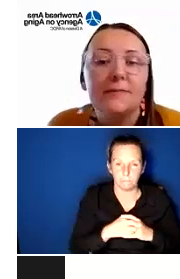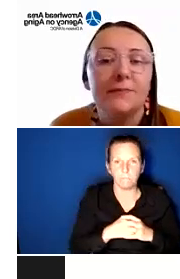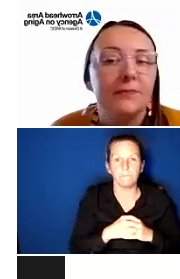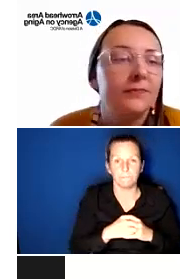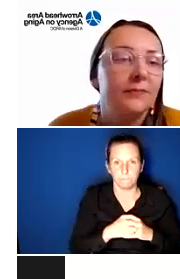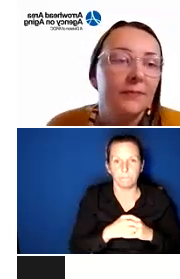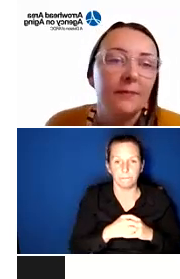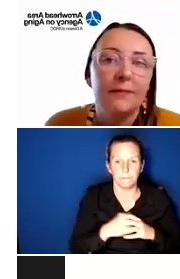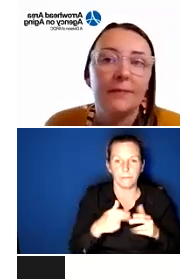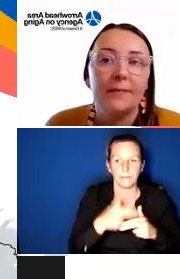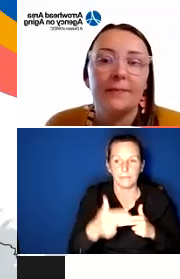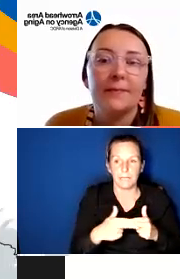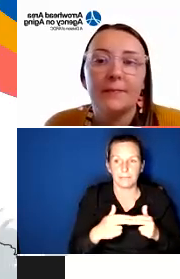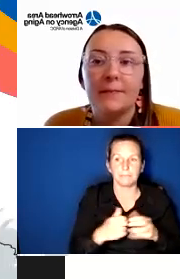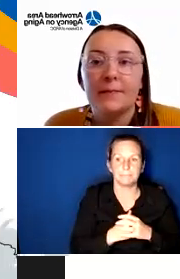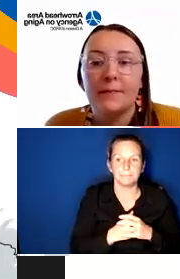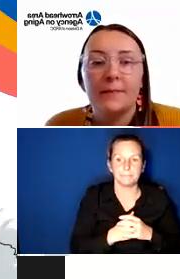slide.